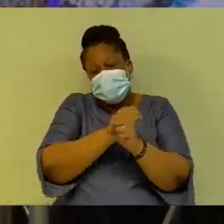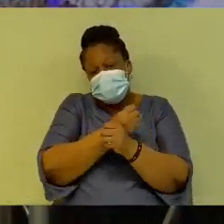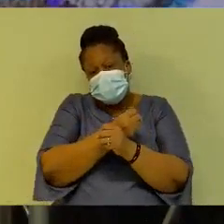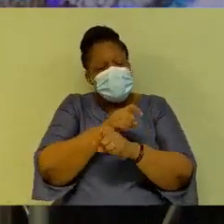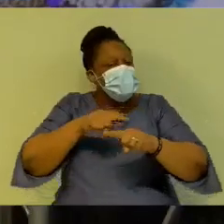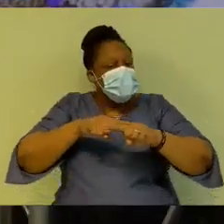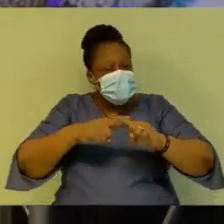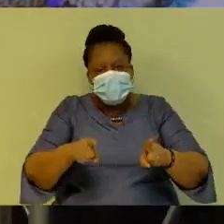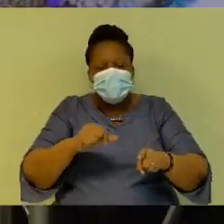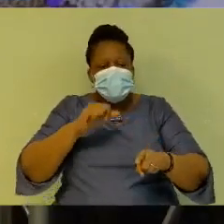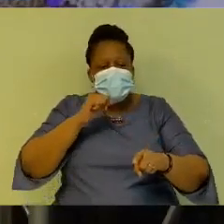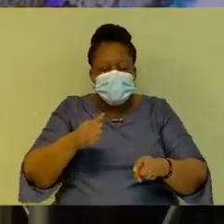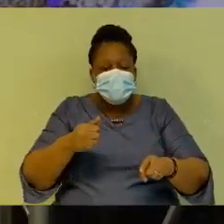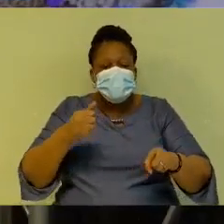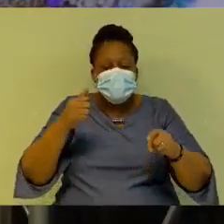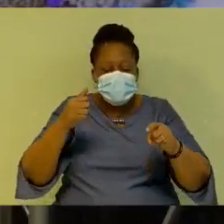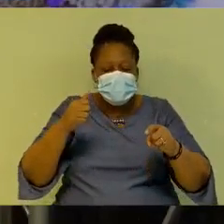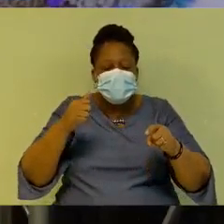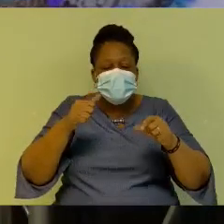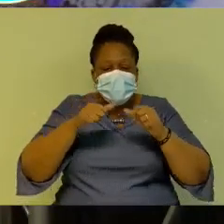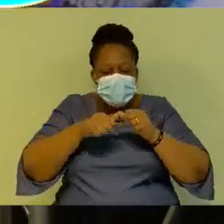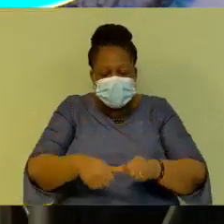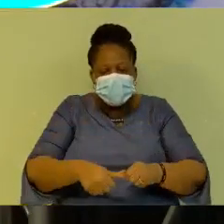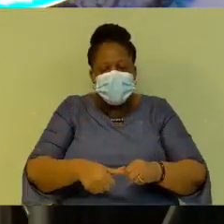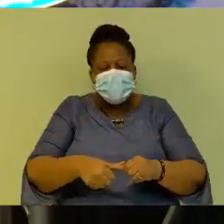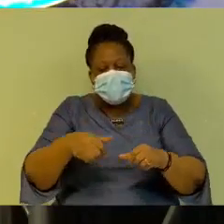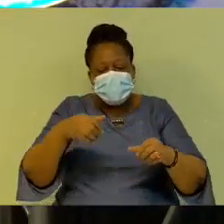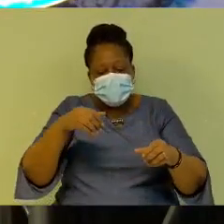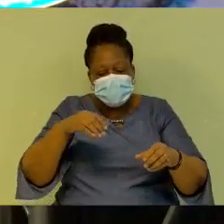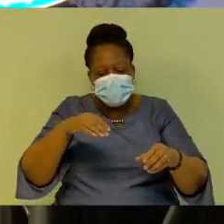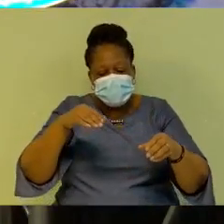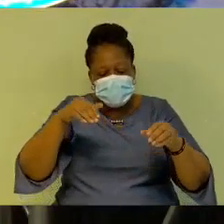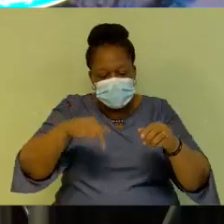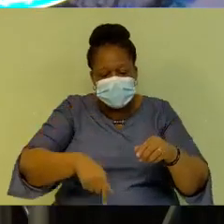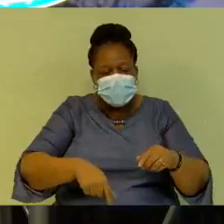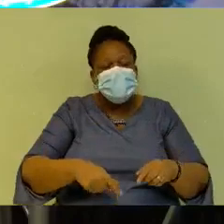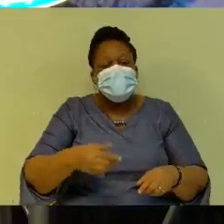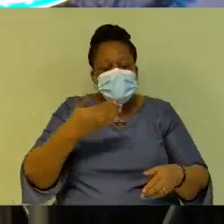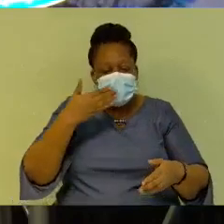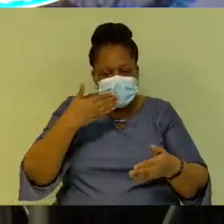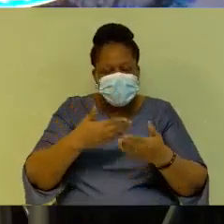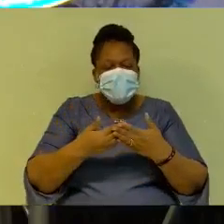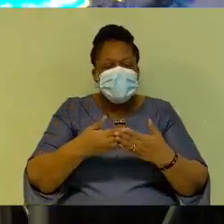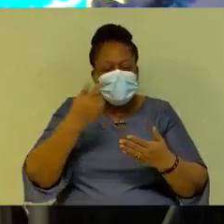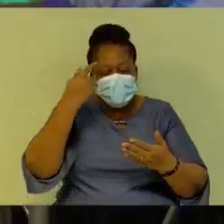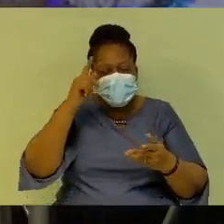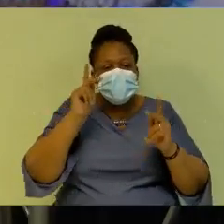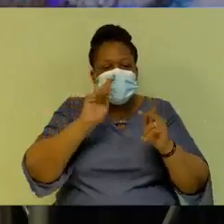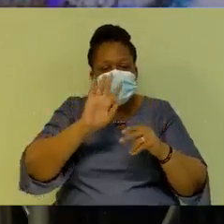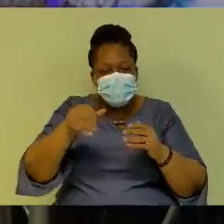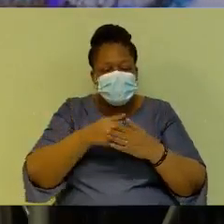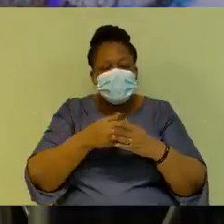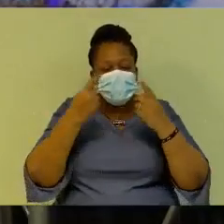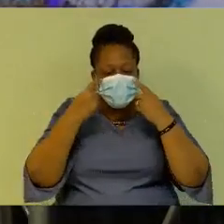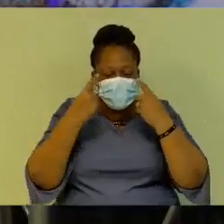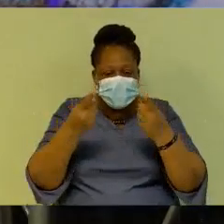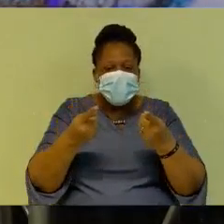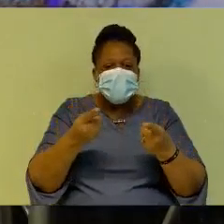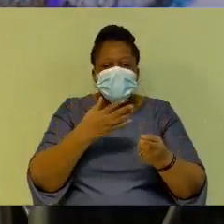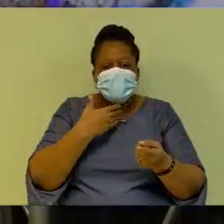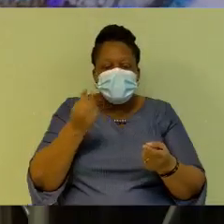Good Entertainment for the, we thought it's good entertainment for the entire family to watch during curfews